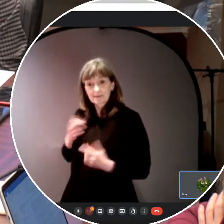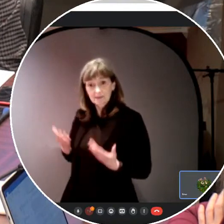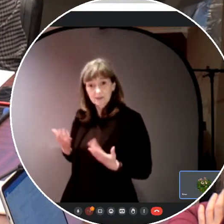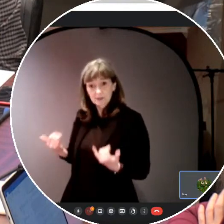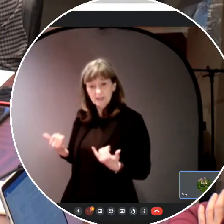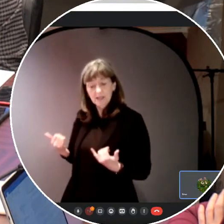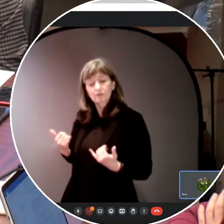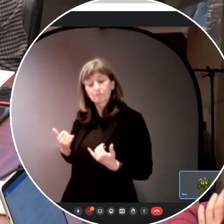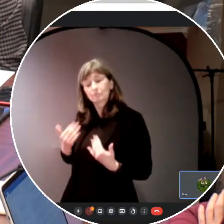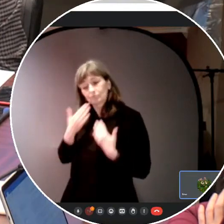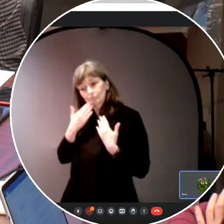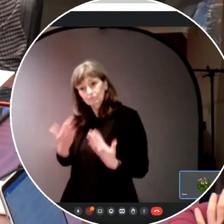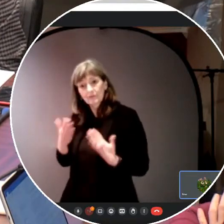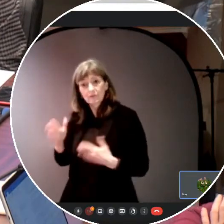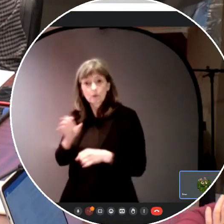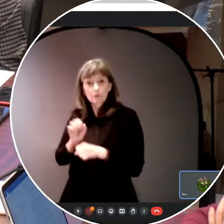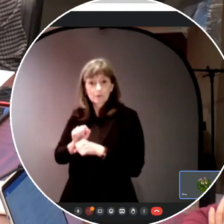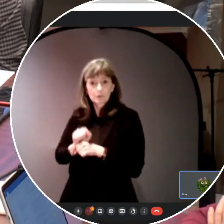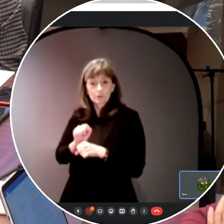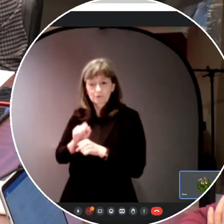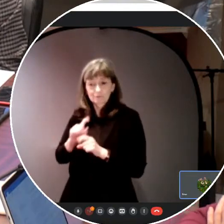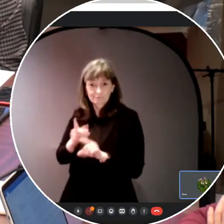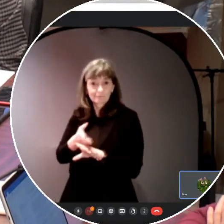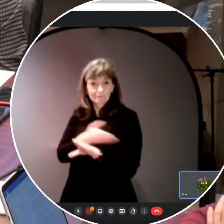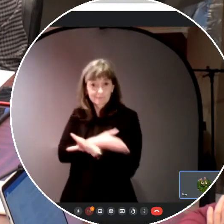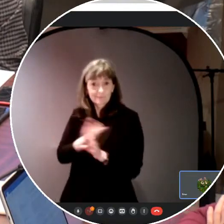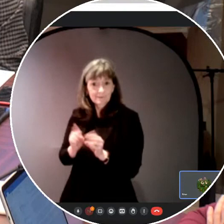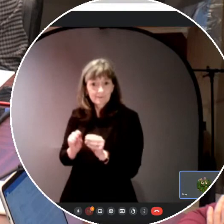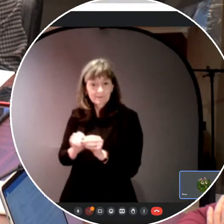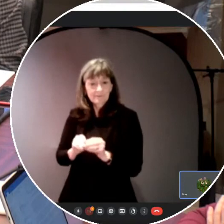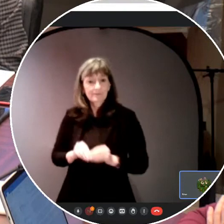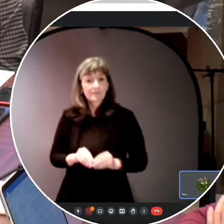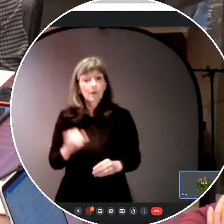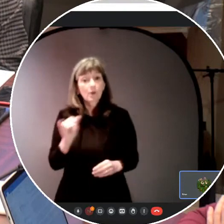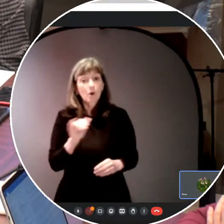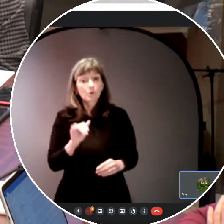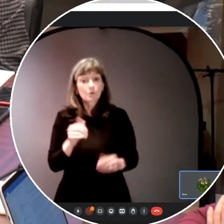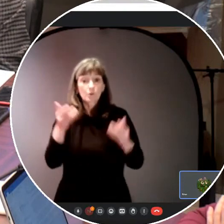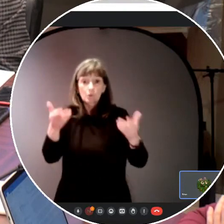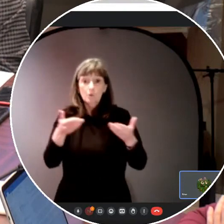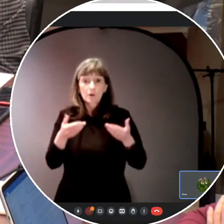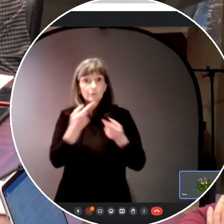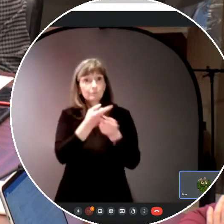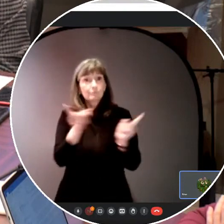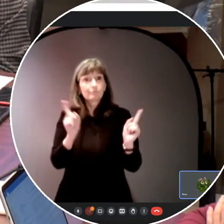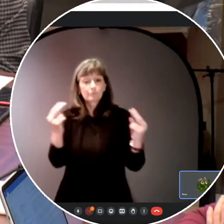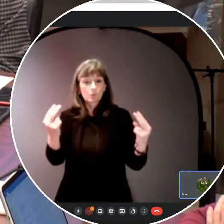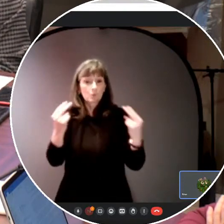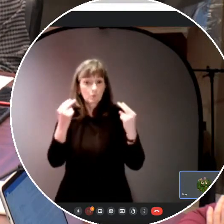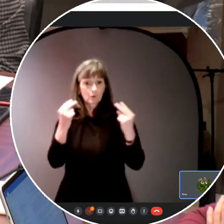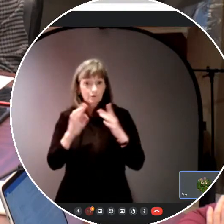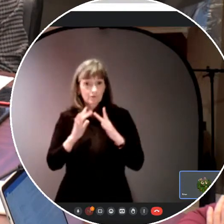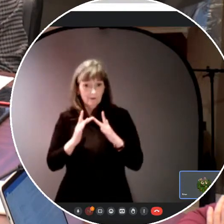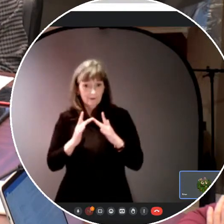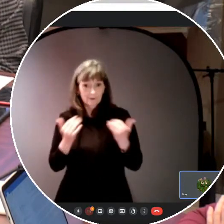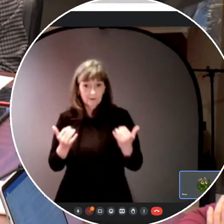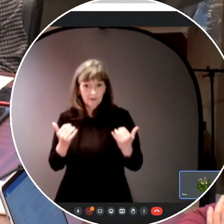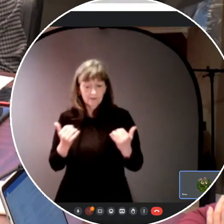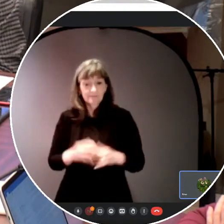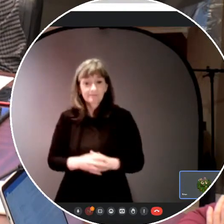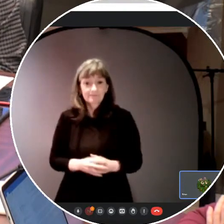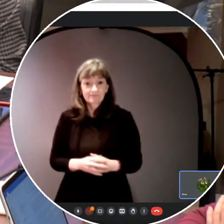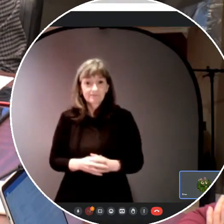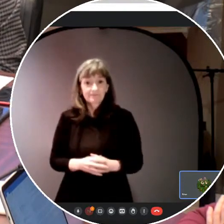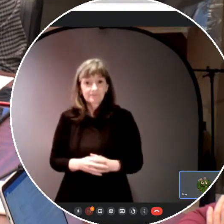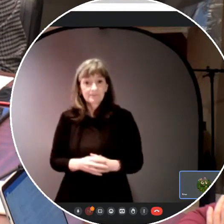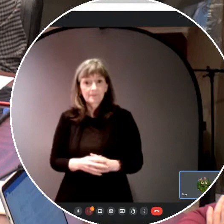that's gone in to lead up to this meeting. And we'd like to welcome anybody who's going to be joining us online today, an important part of the process. And